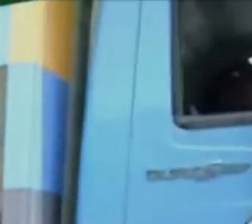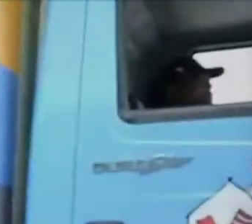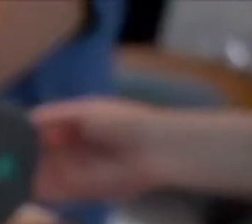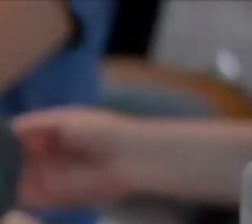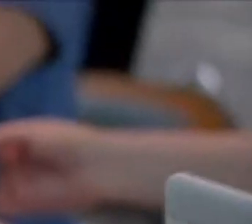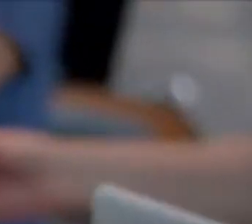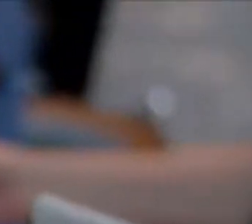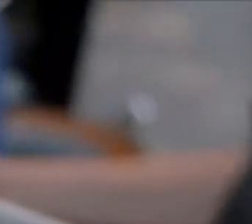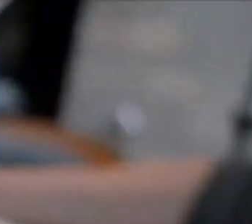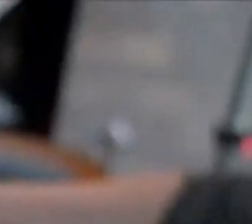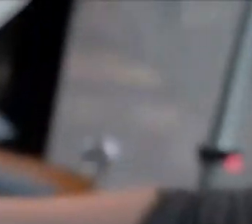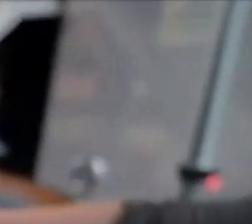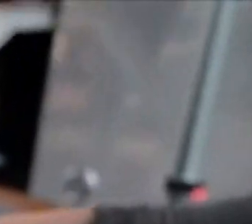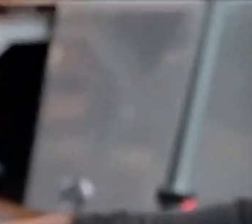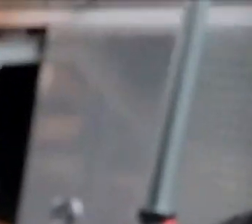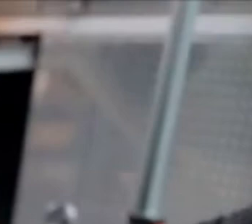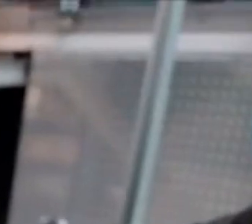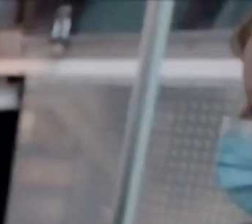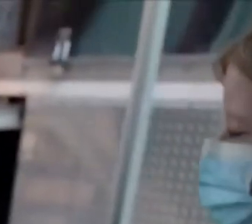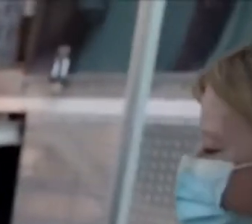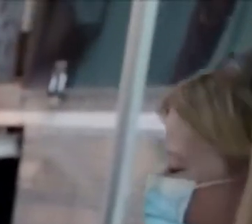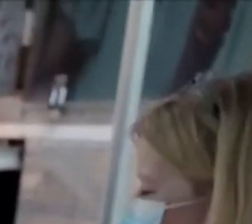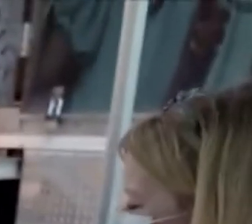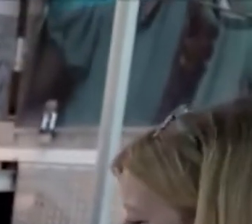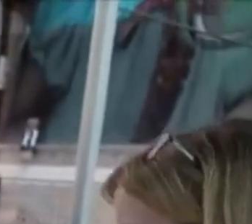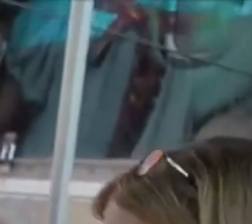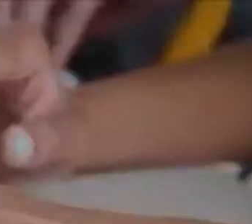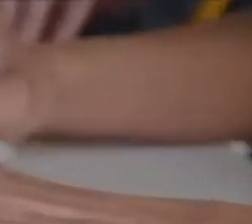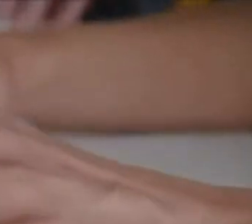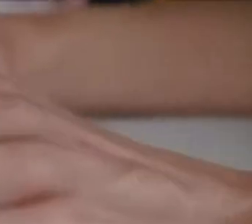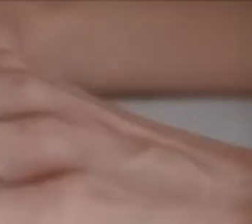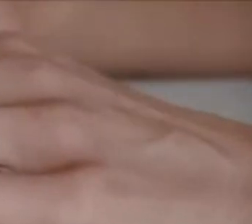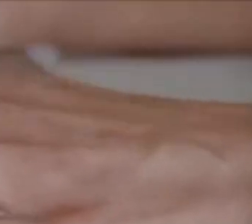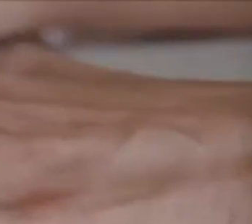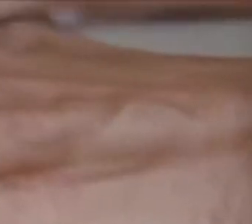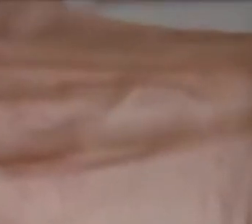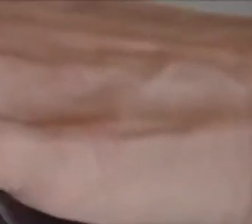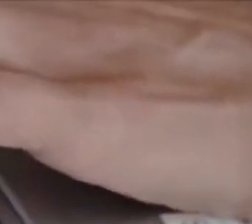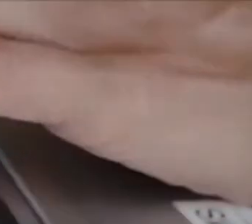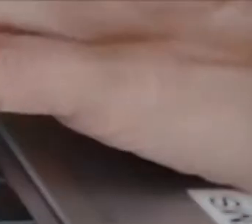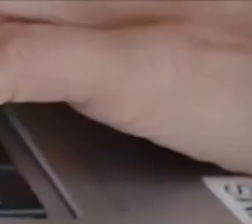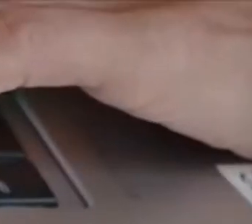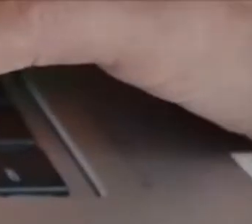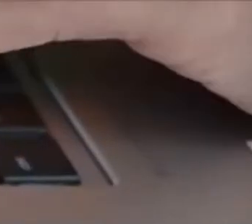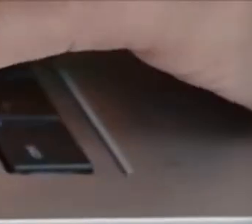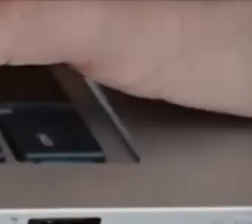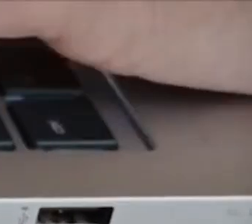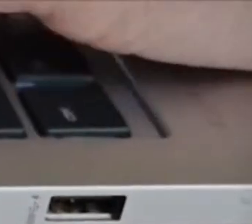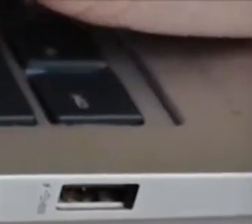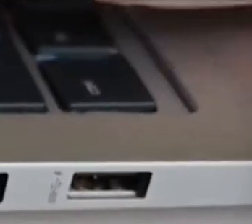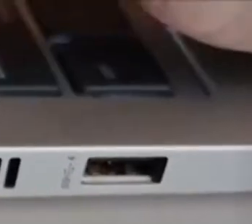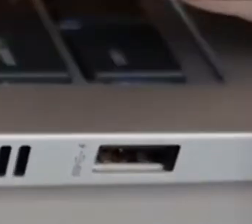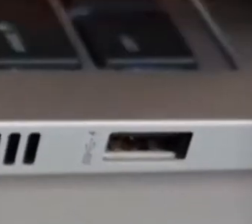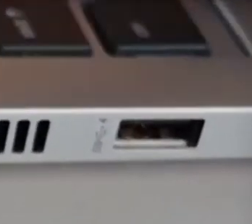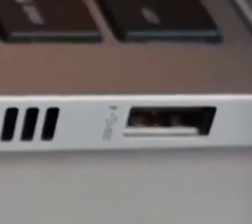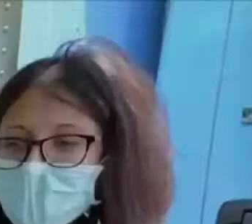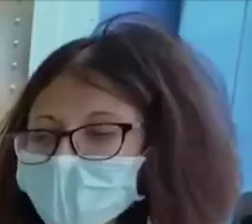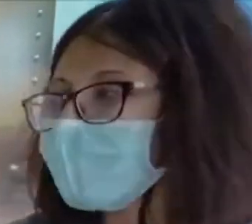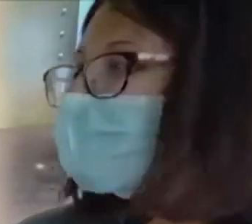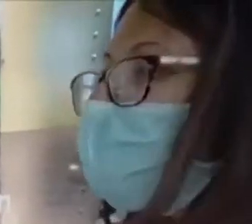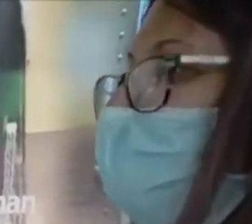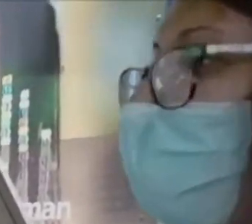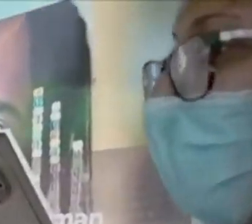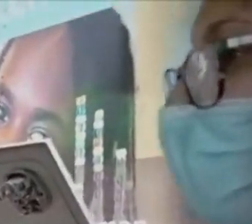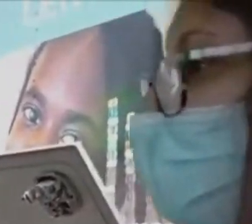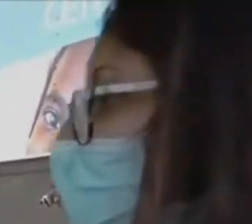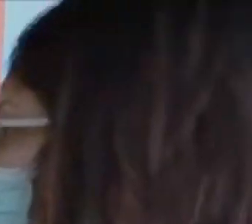COVID test to you. At the exit table, we'll ask you to kindly complete a 4-question survey, which will help us to improve our pop-up clinics.